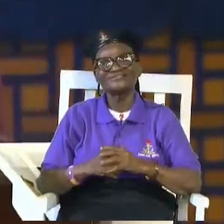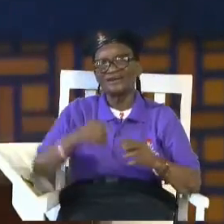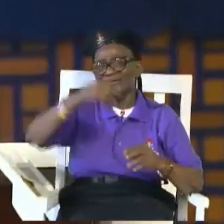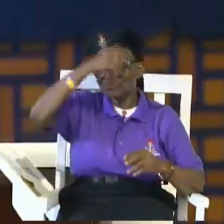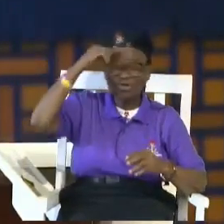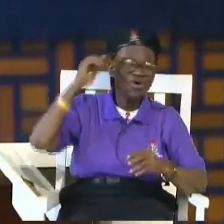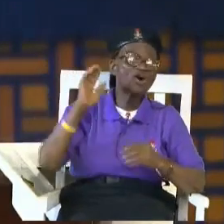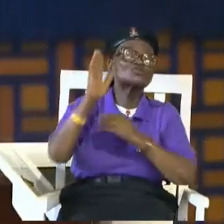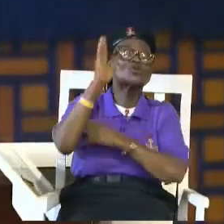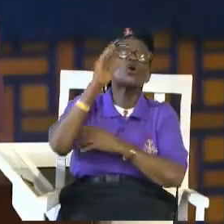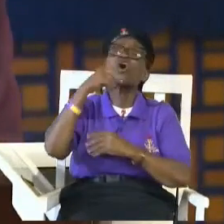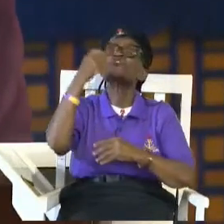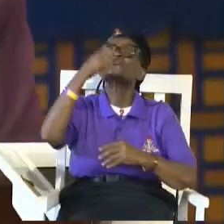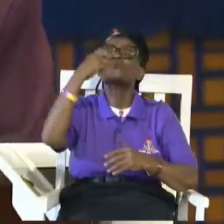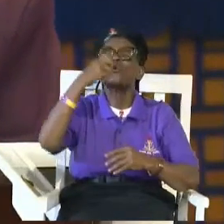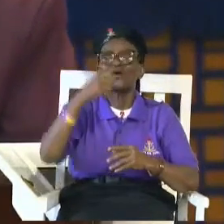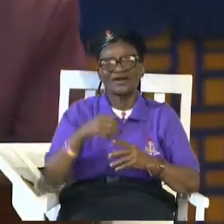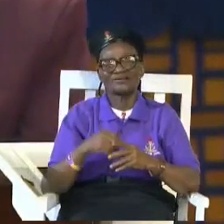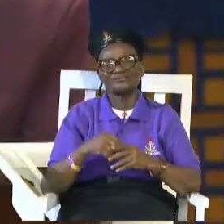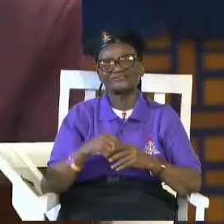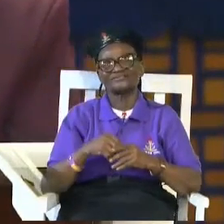Because God spoke.